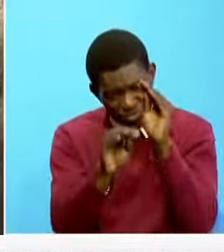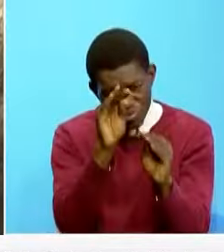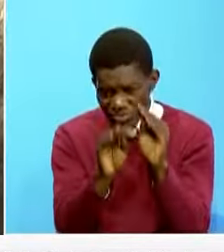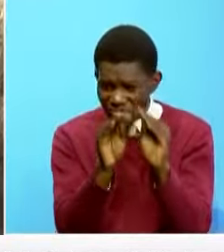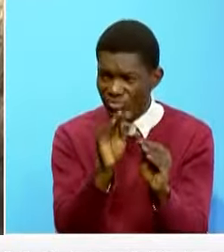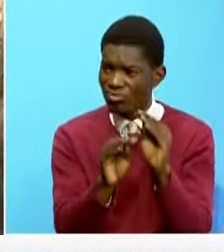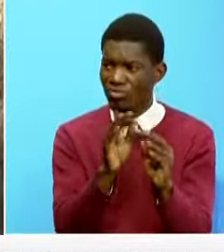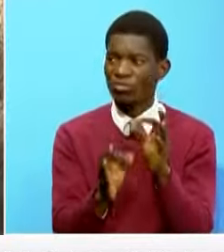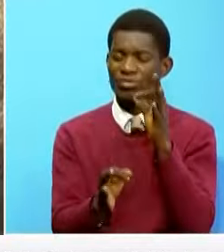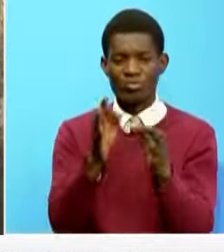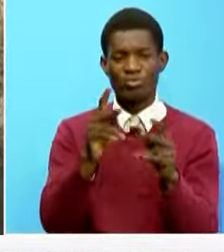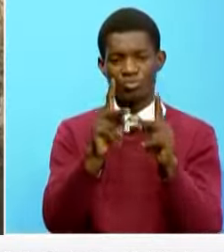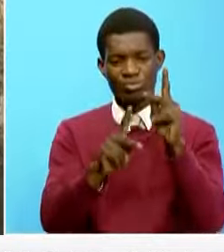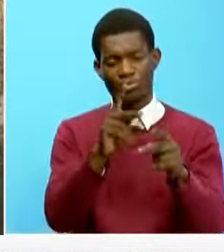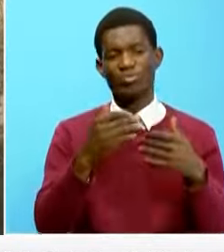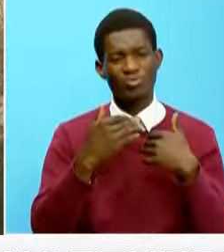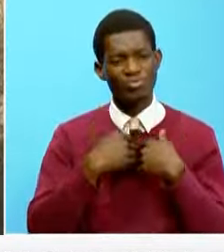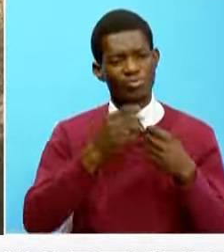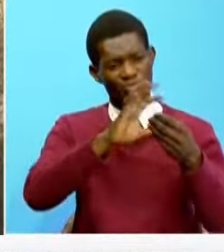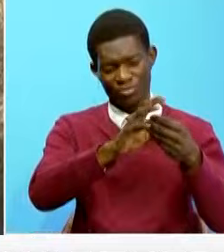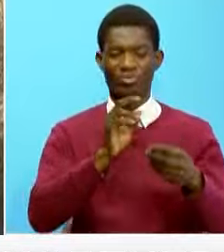treatment for those with hearing problems.